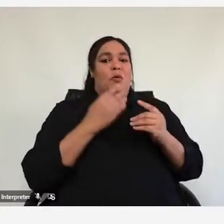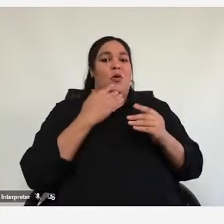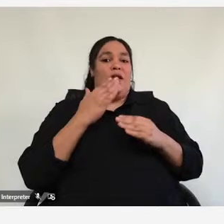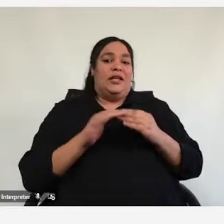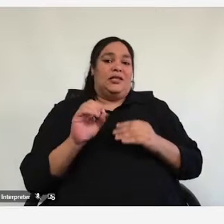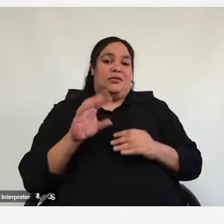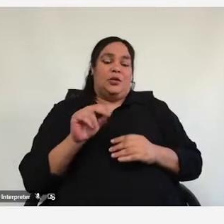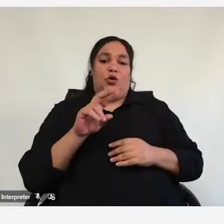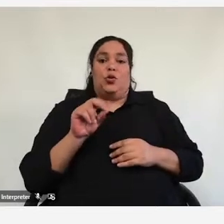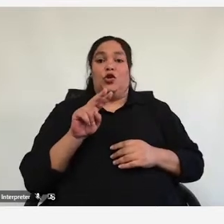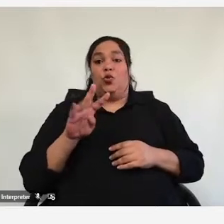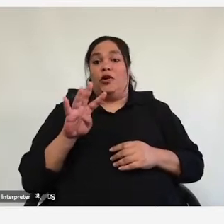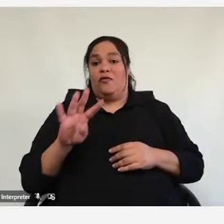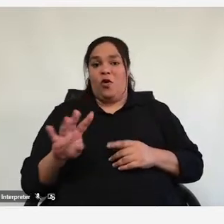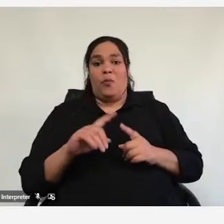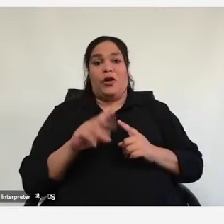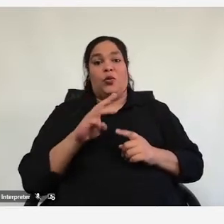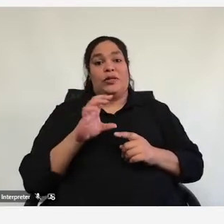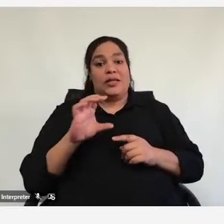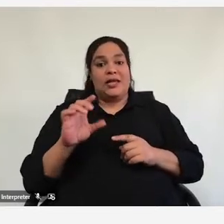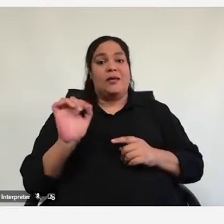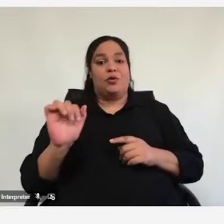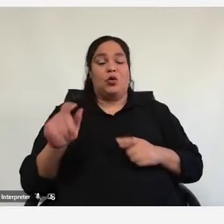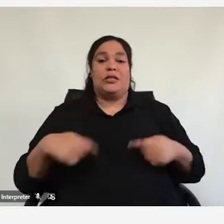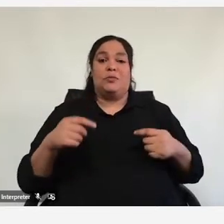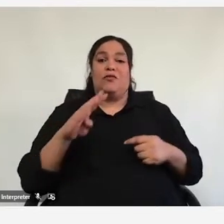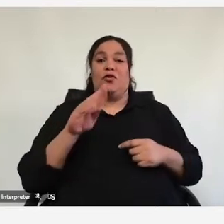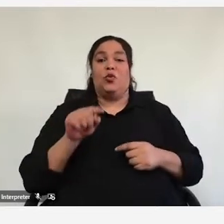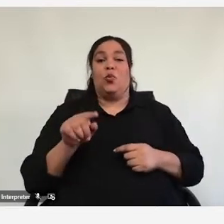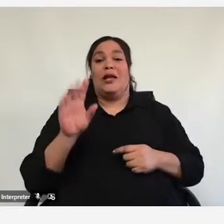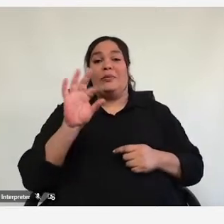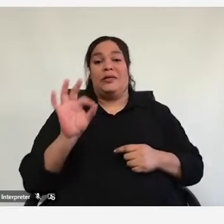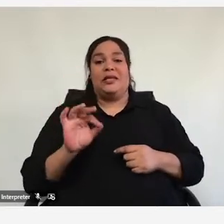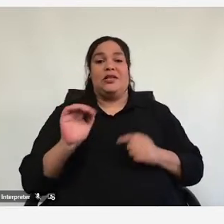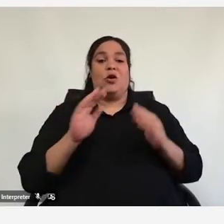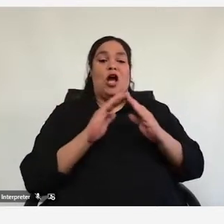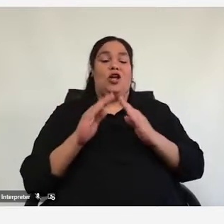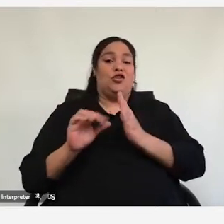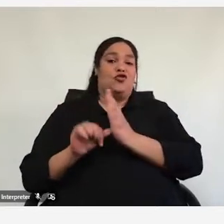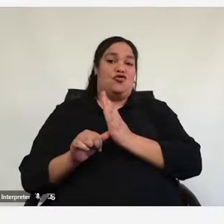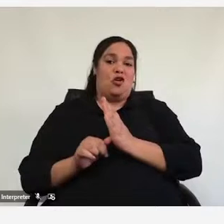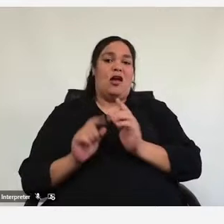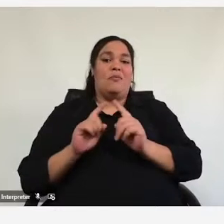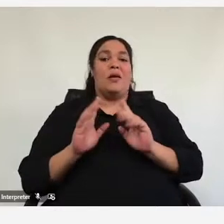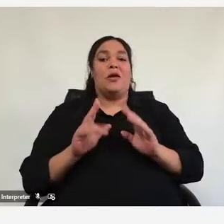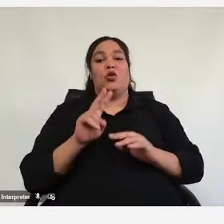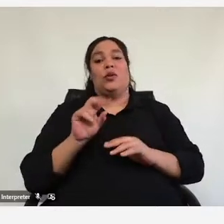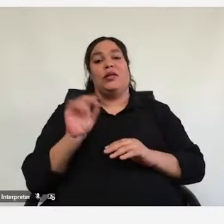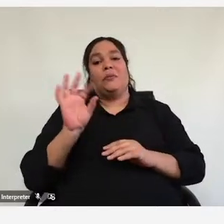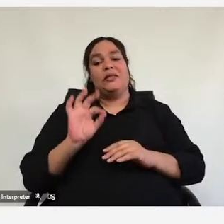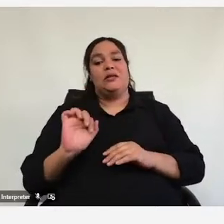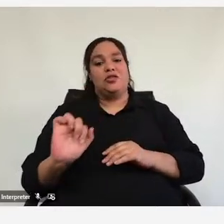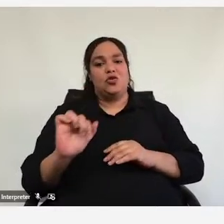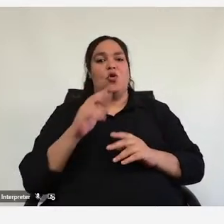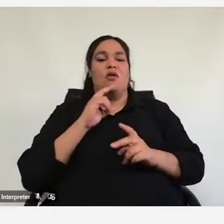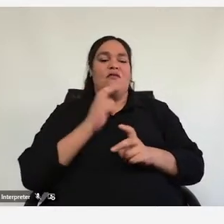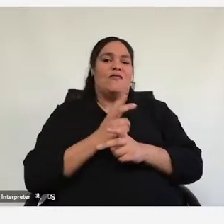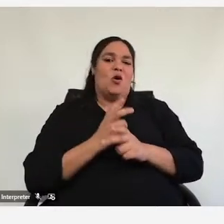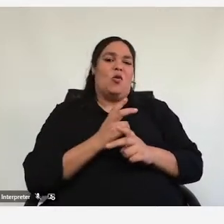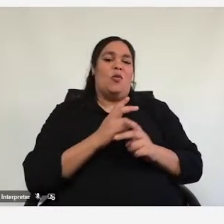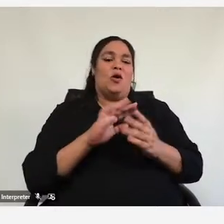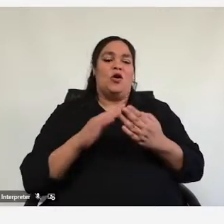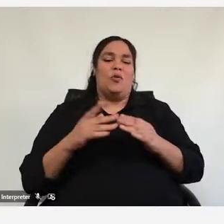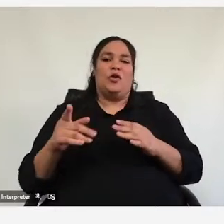September 2024, the Western Cape had spent just 41% of its housing grant and only 20% of its informal settlement